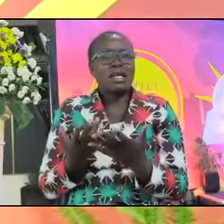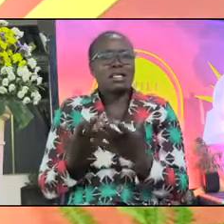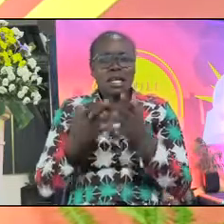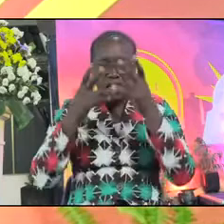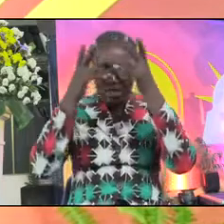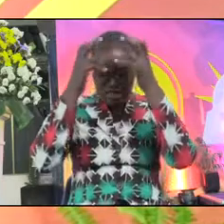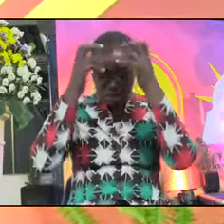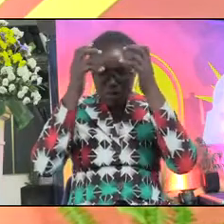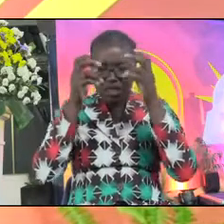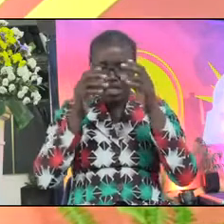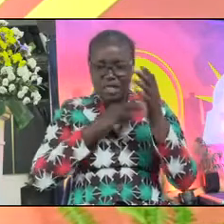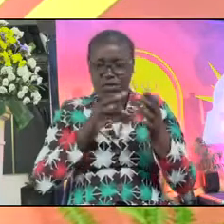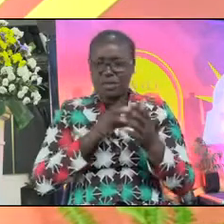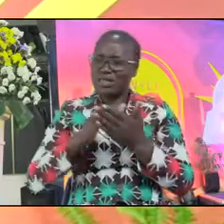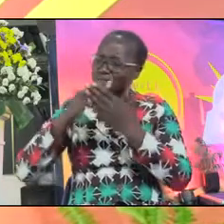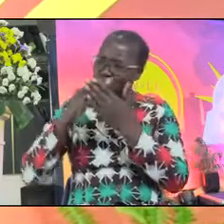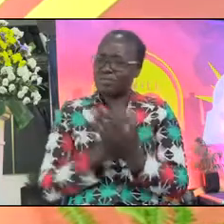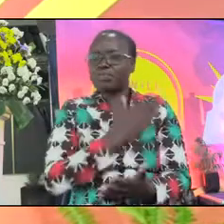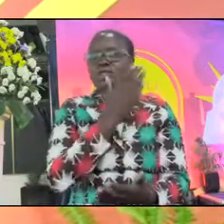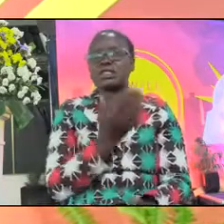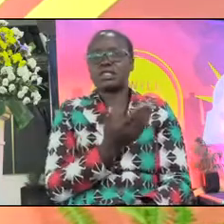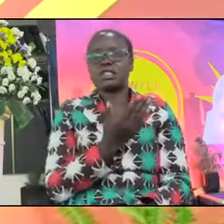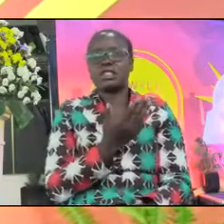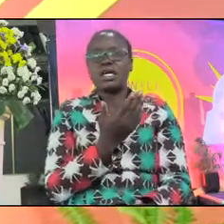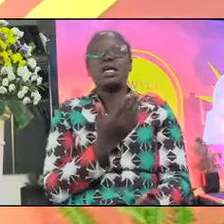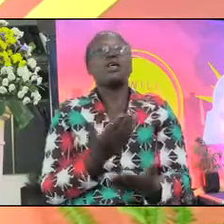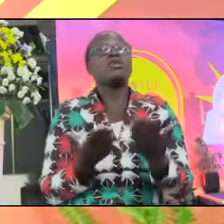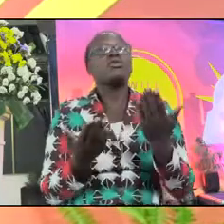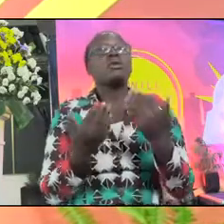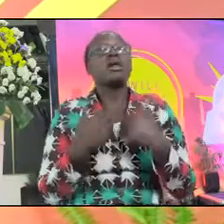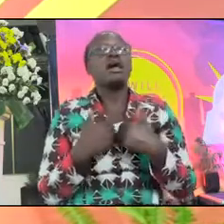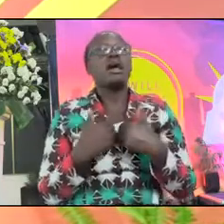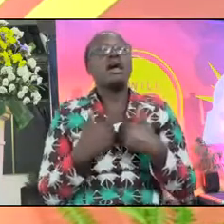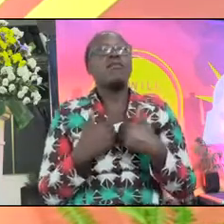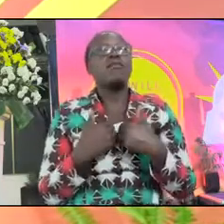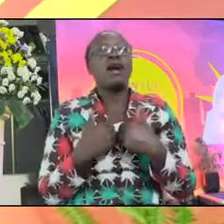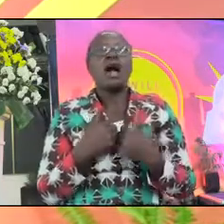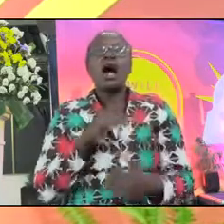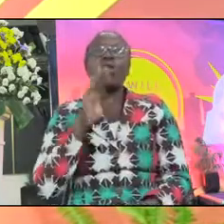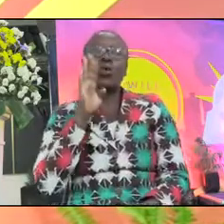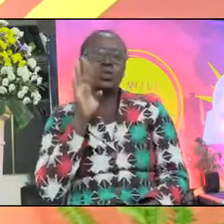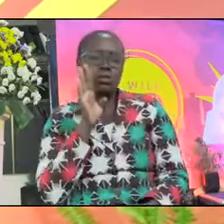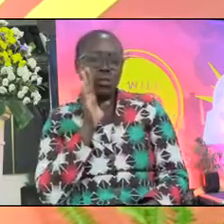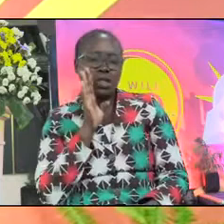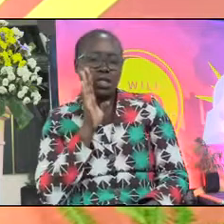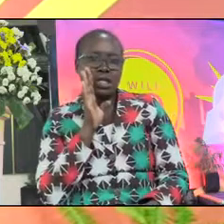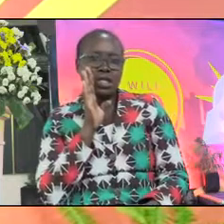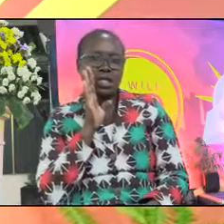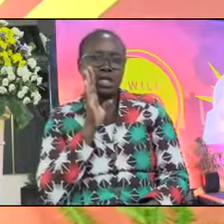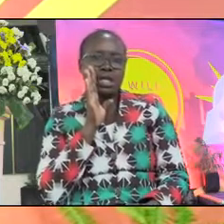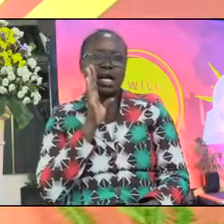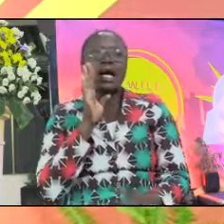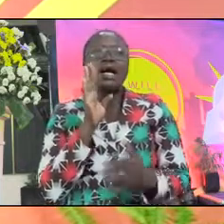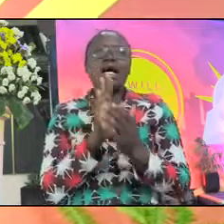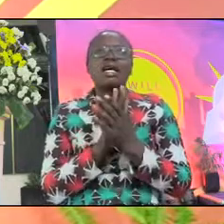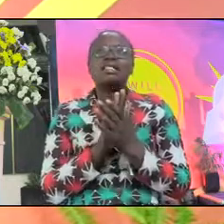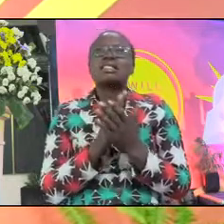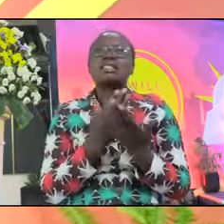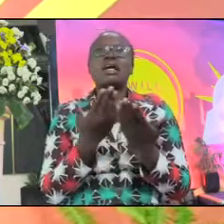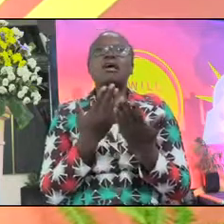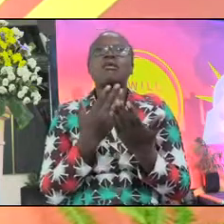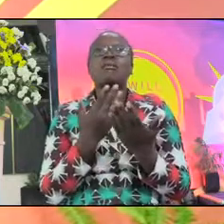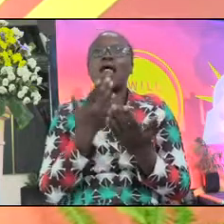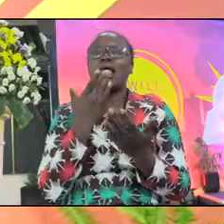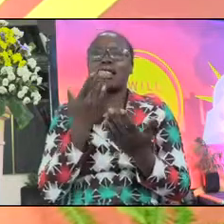spirit. Just maybe you may have a gossiping and a serpentine